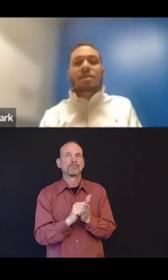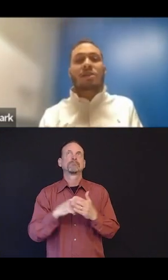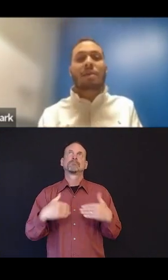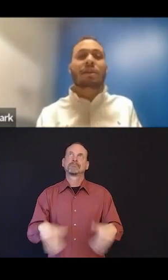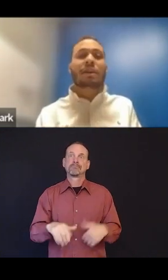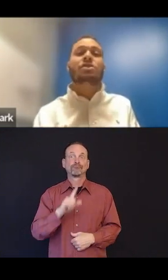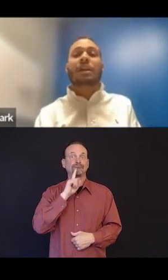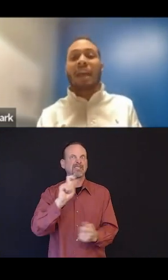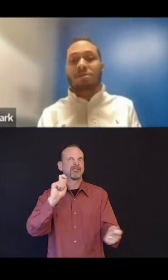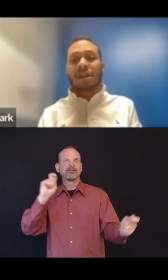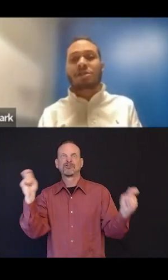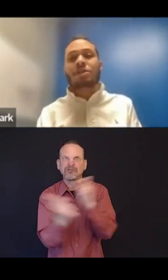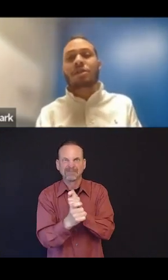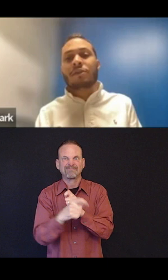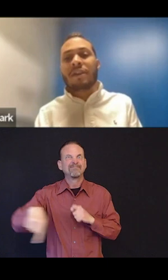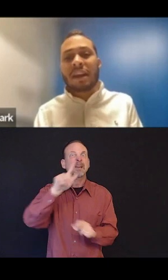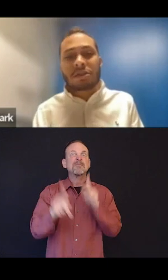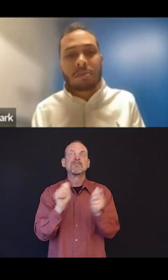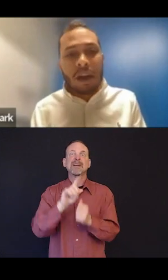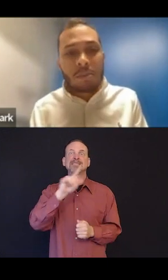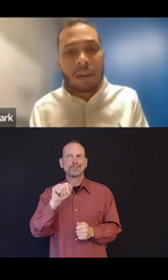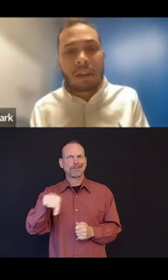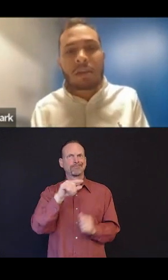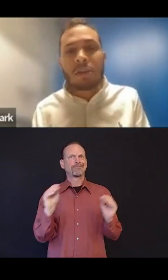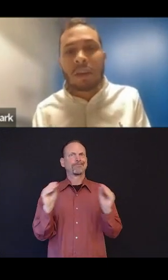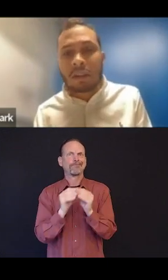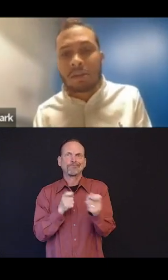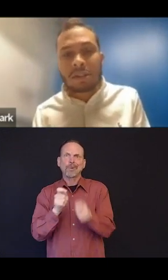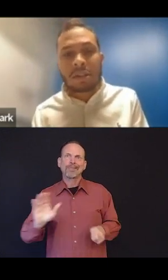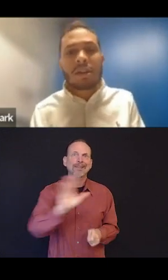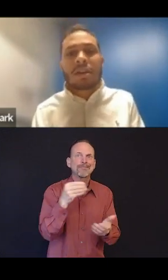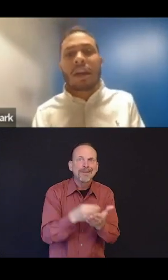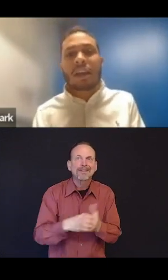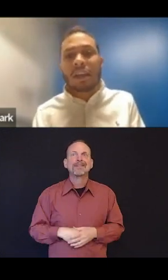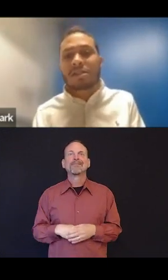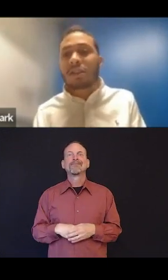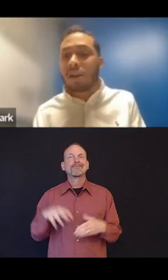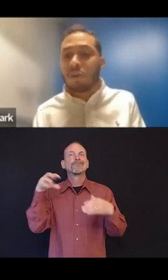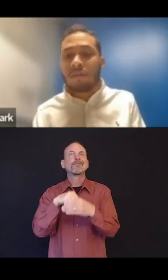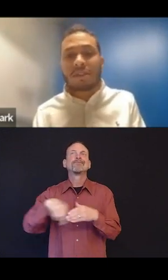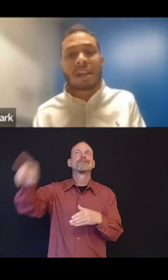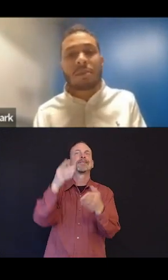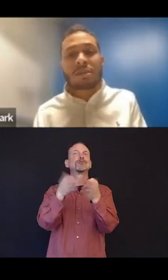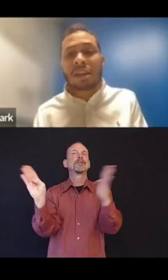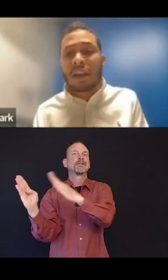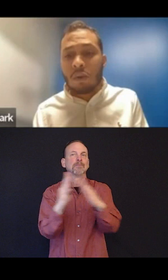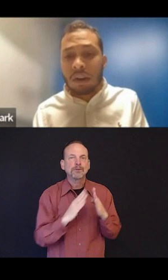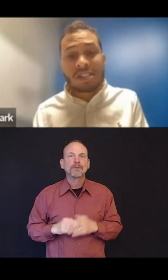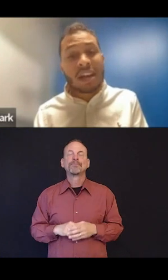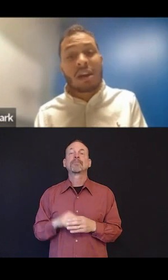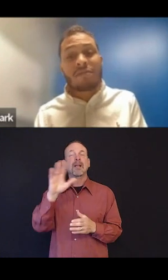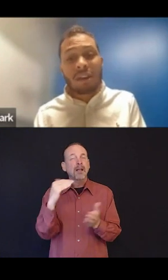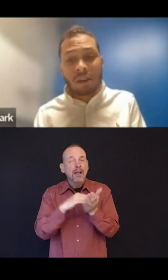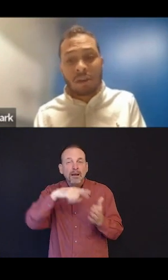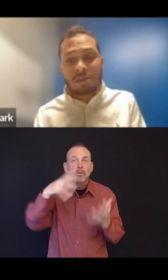team. So ABLE accounts are a game changer for financial empowerment and community inclusion. Again, to learn more, visit abletoday.org